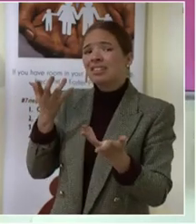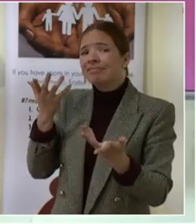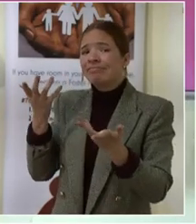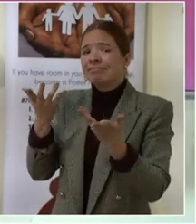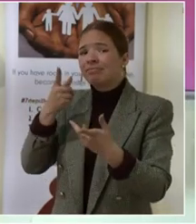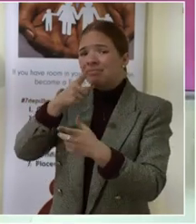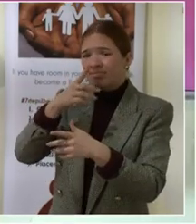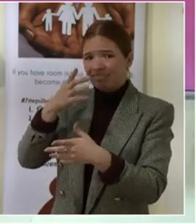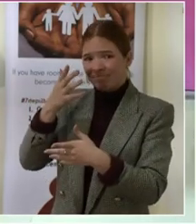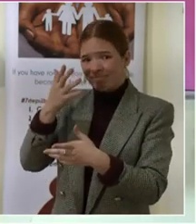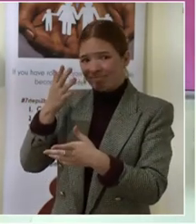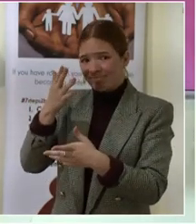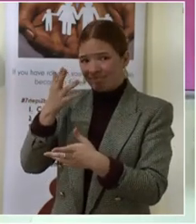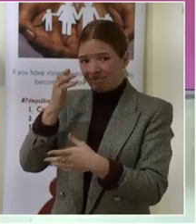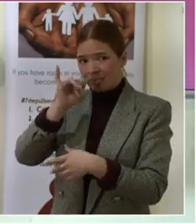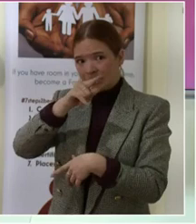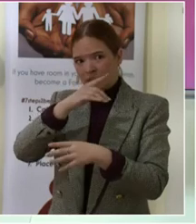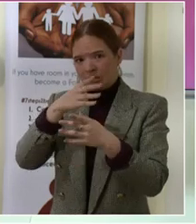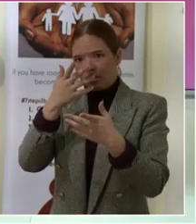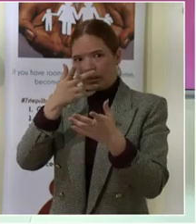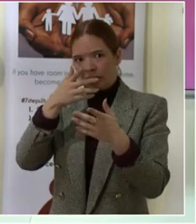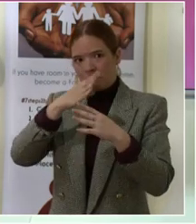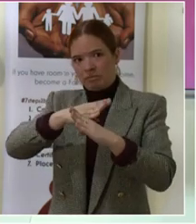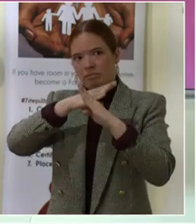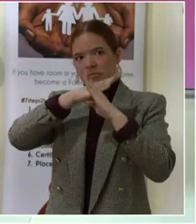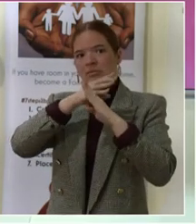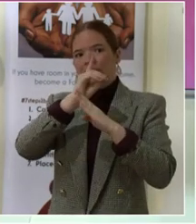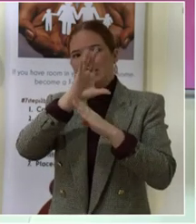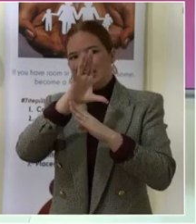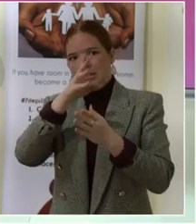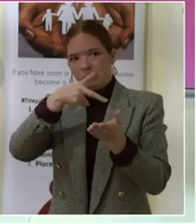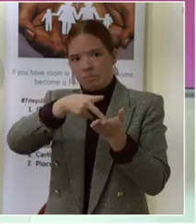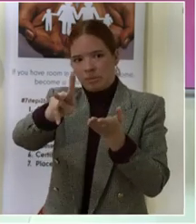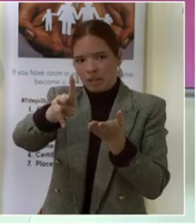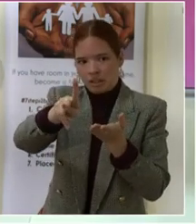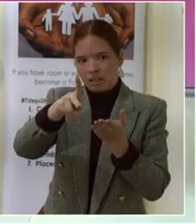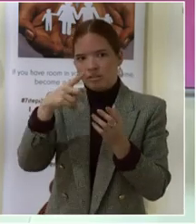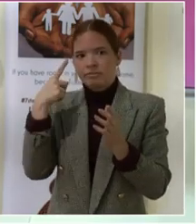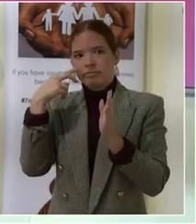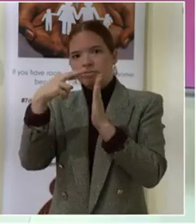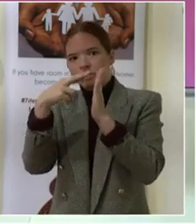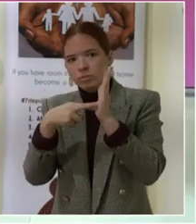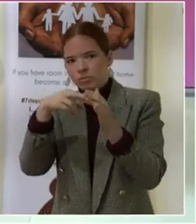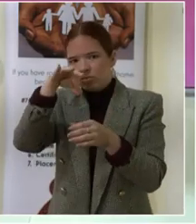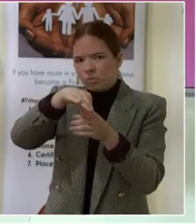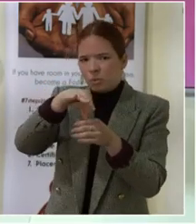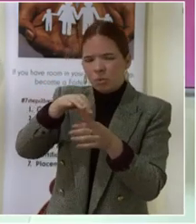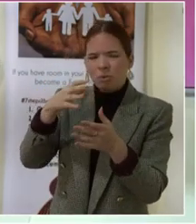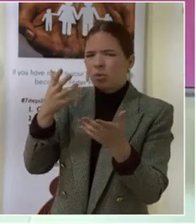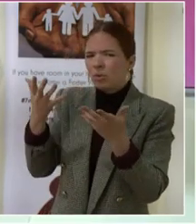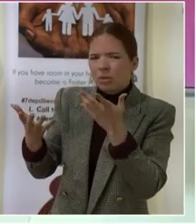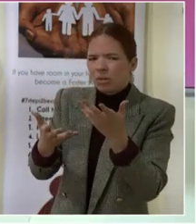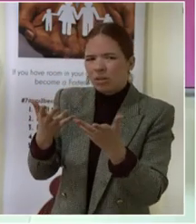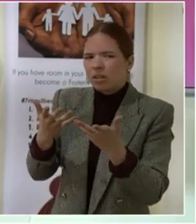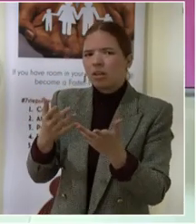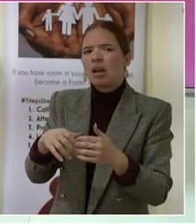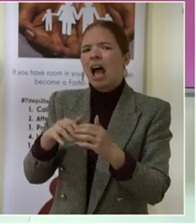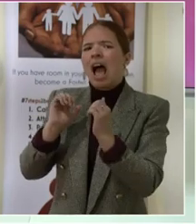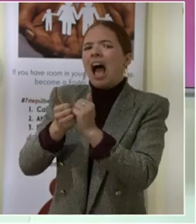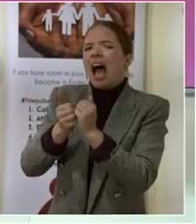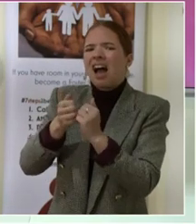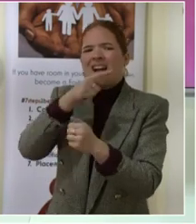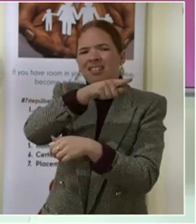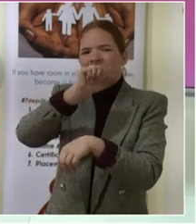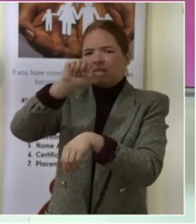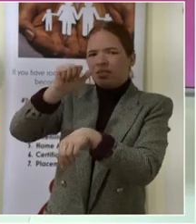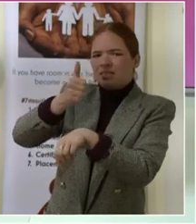not allow D.C. to spend dollars to register these voters, and just how they're framing this as an assault on their